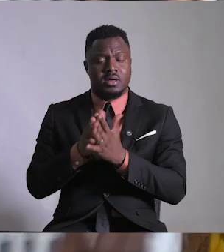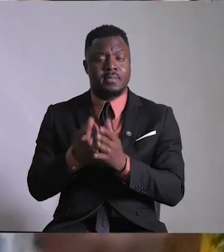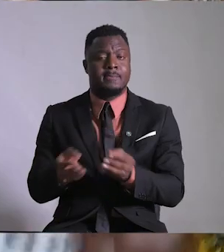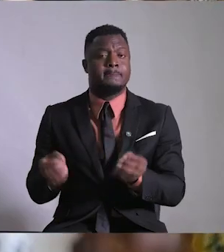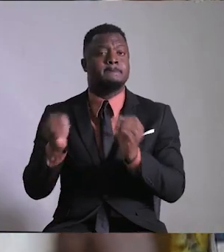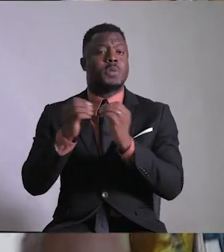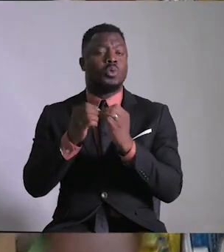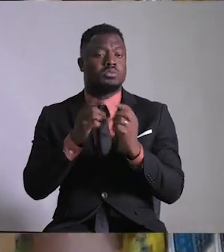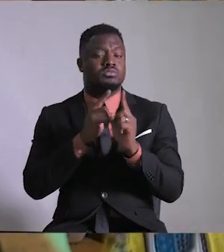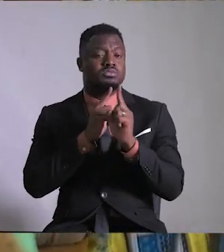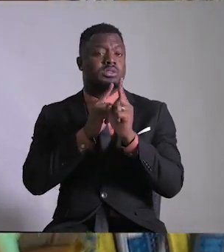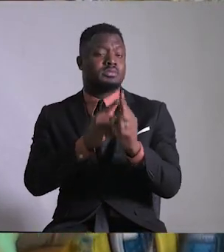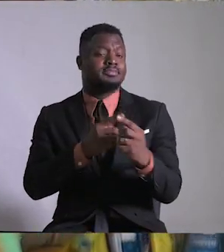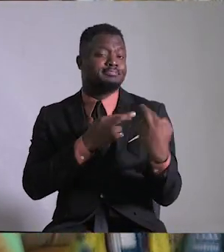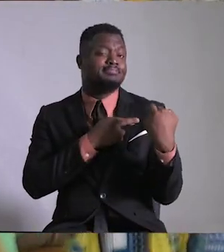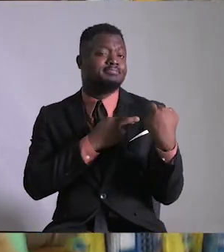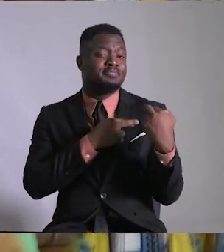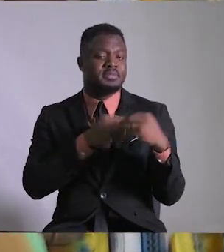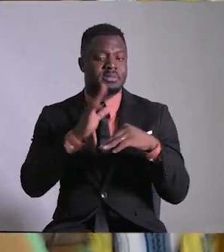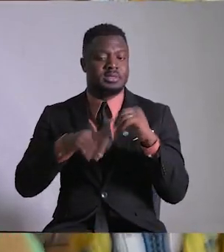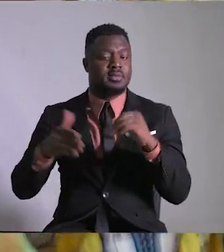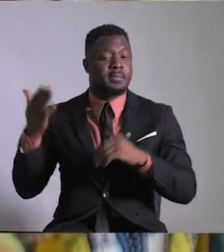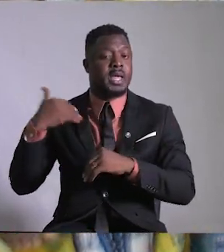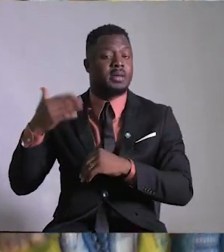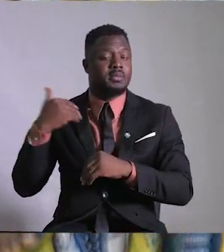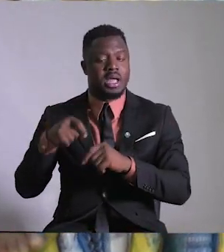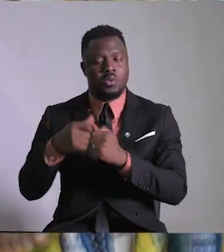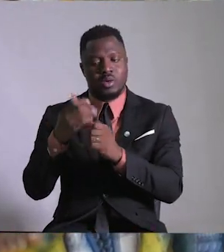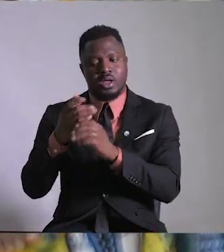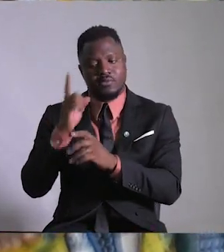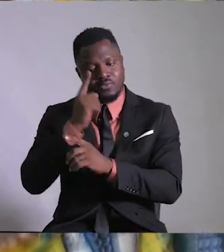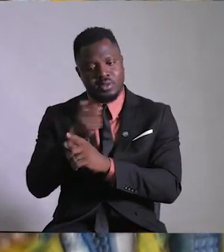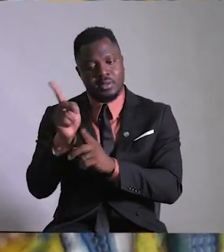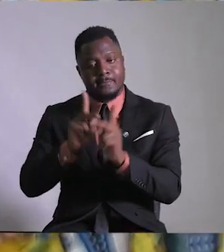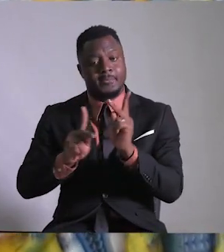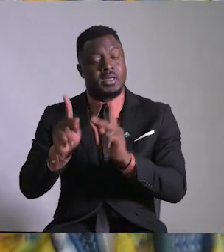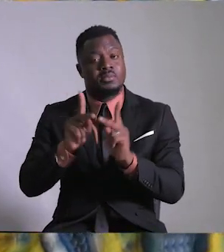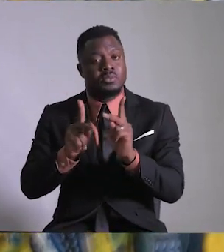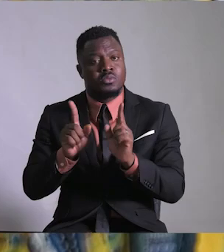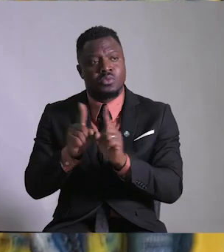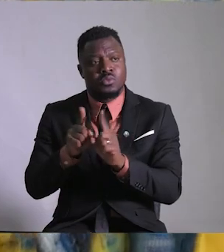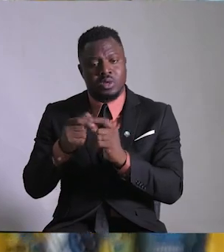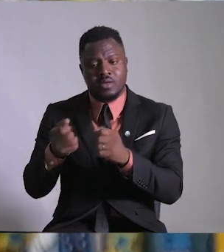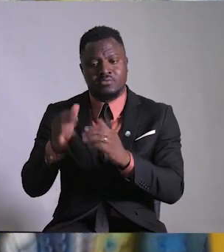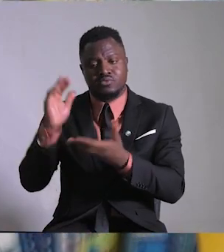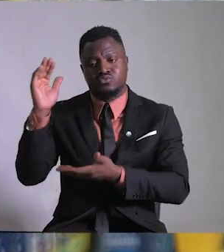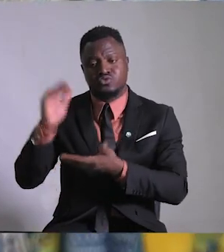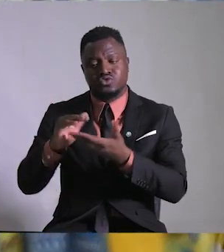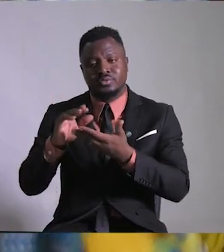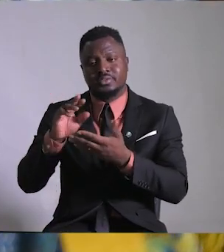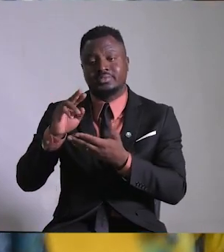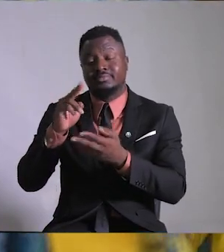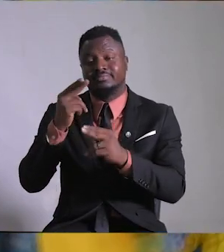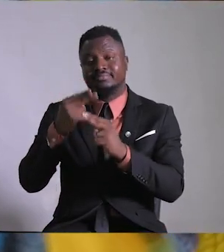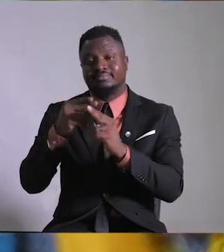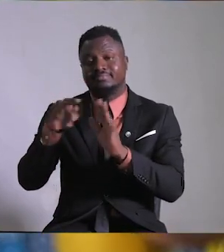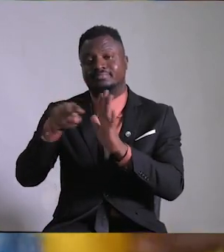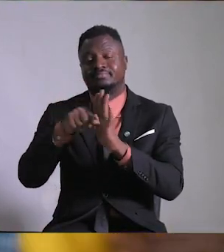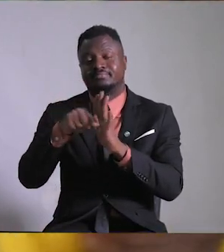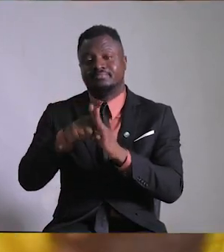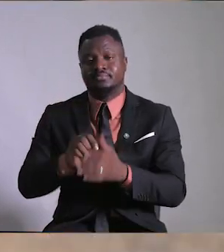have become more responsive and they went ahead to take care of these people, and the menace have reduced in the